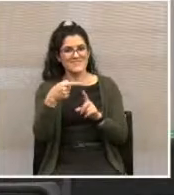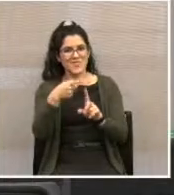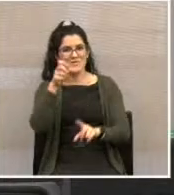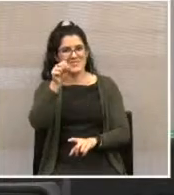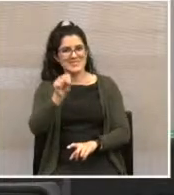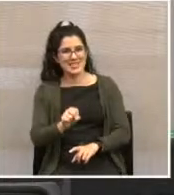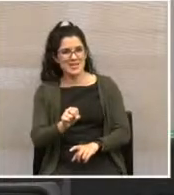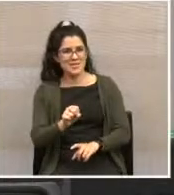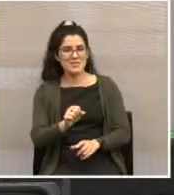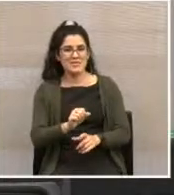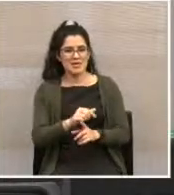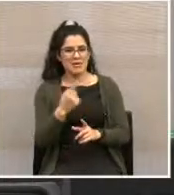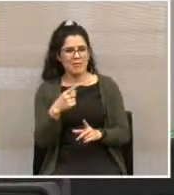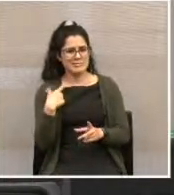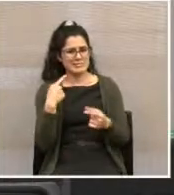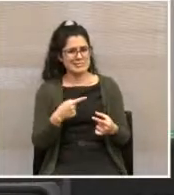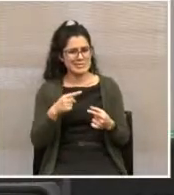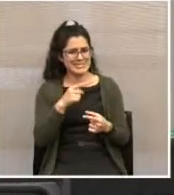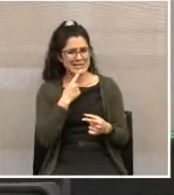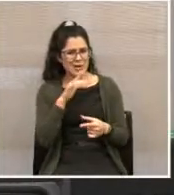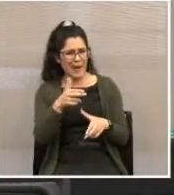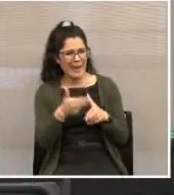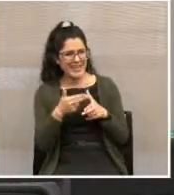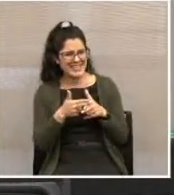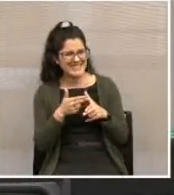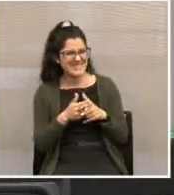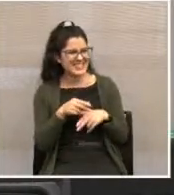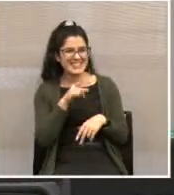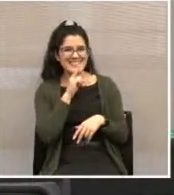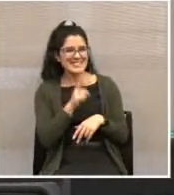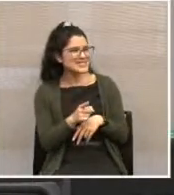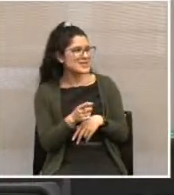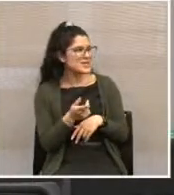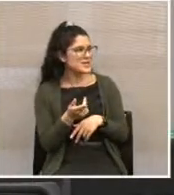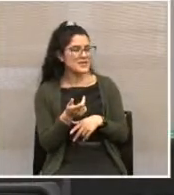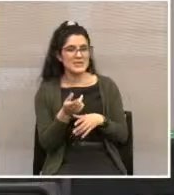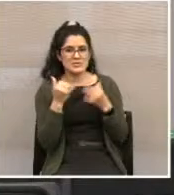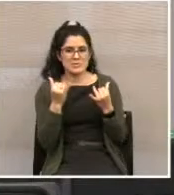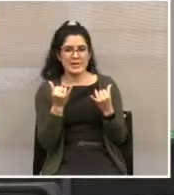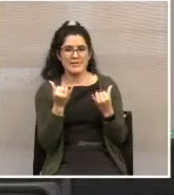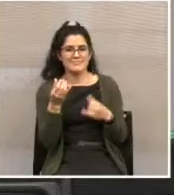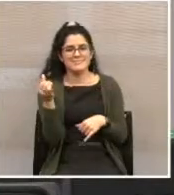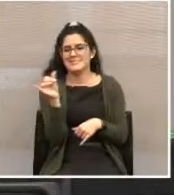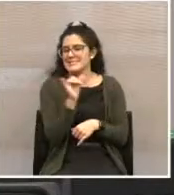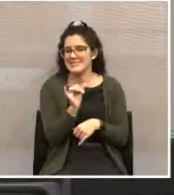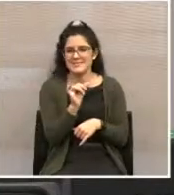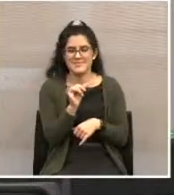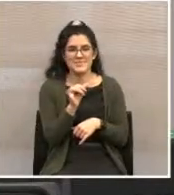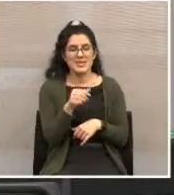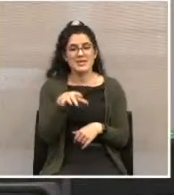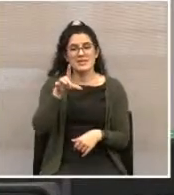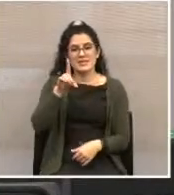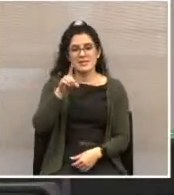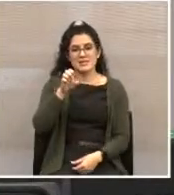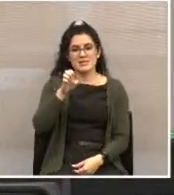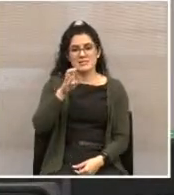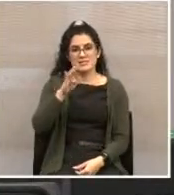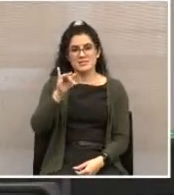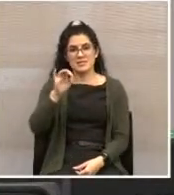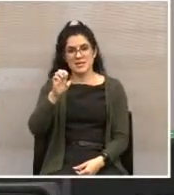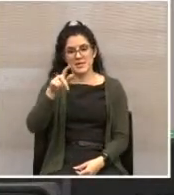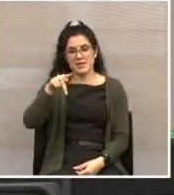always had trouble pronouncing her name. And I'm sure today is not going to be any exception, but it's Debbie Mercado